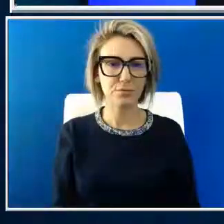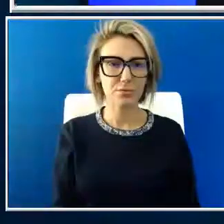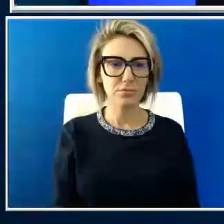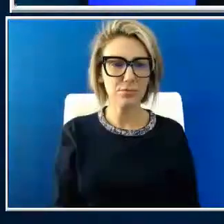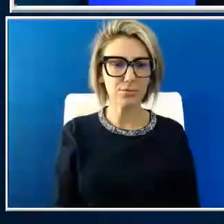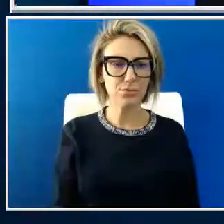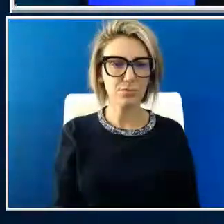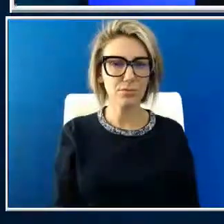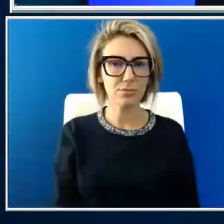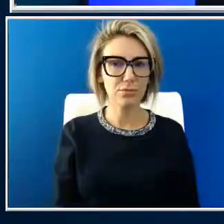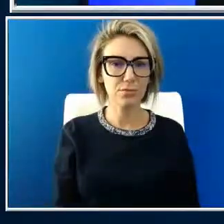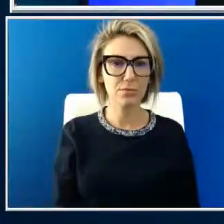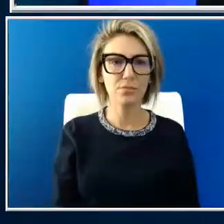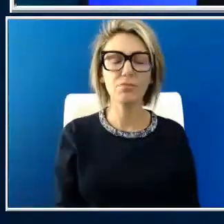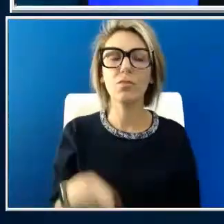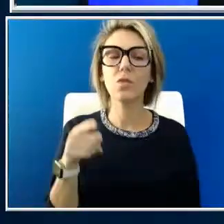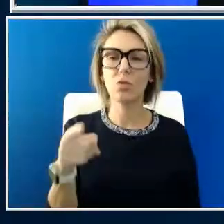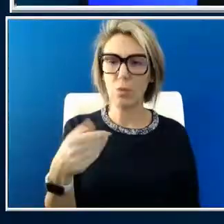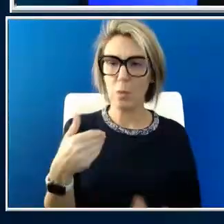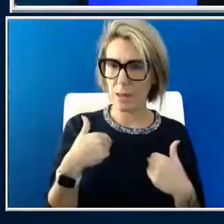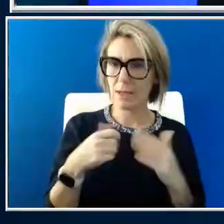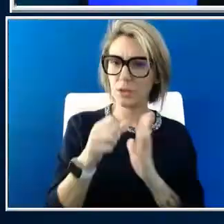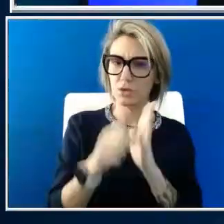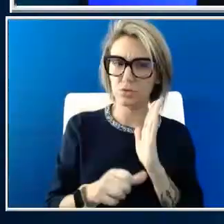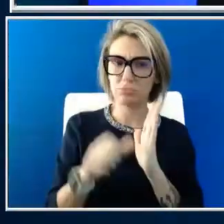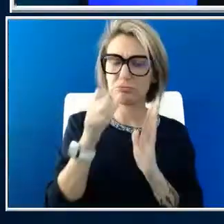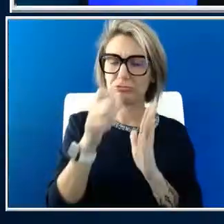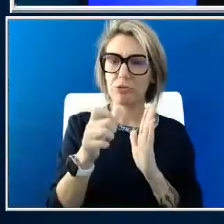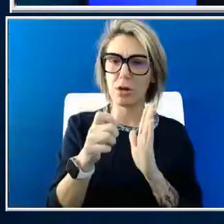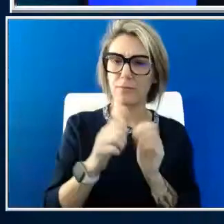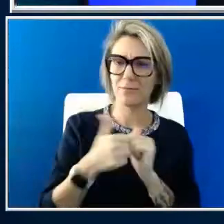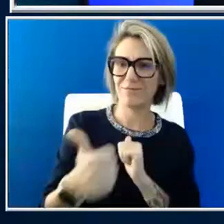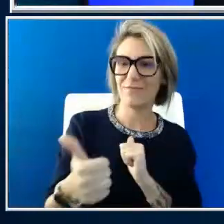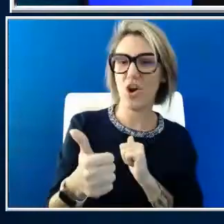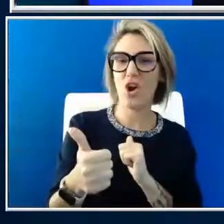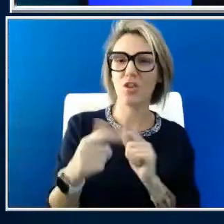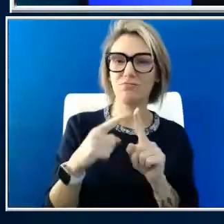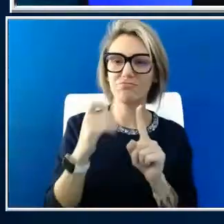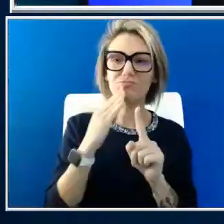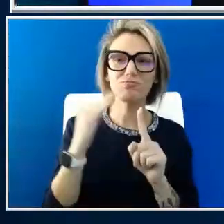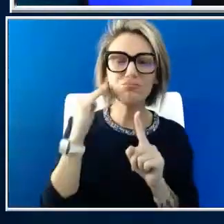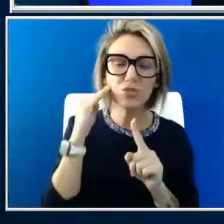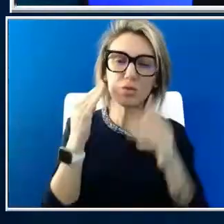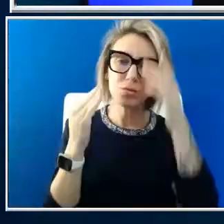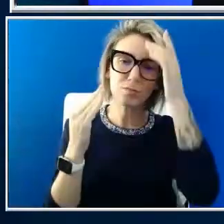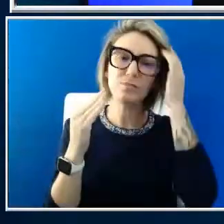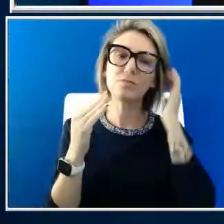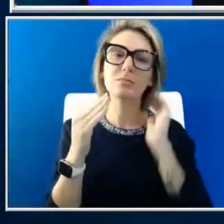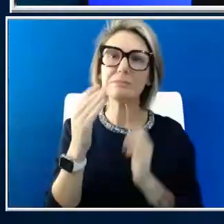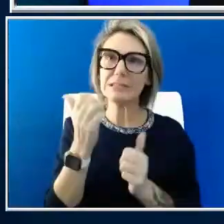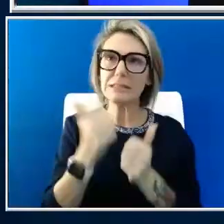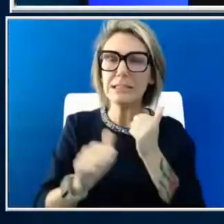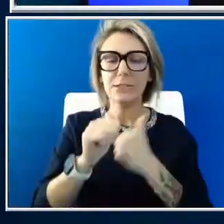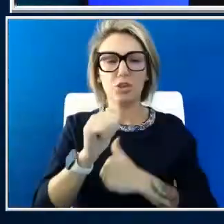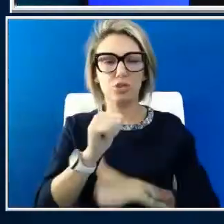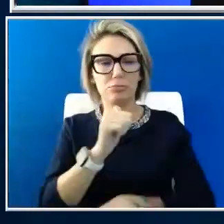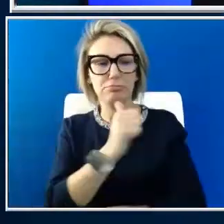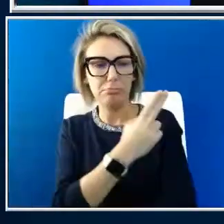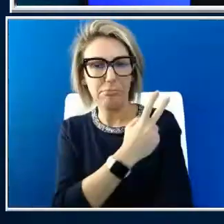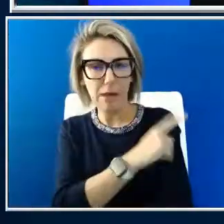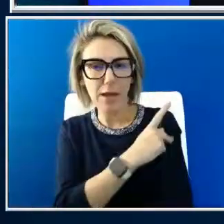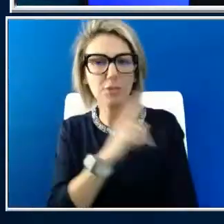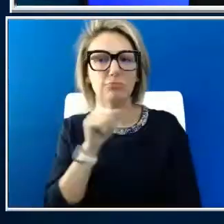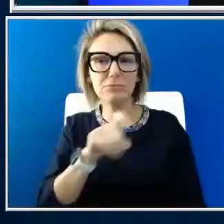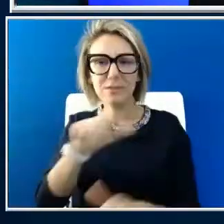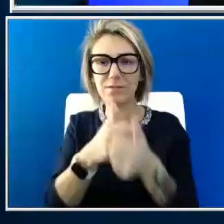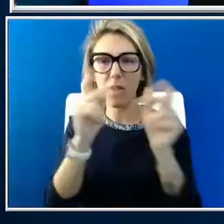So you ended up getting surgery not too far from home there in Nebraska, and we know that every cancer patient needs regular follow-ups. So